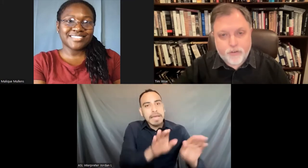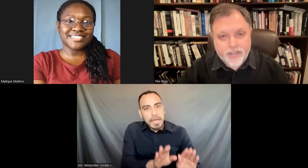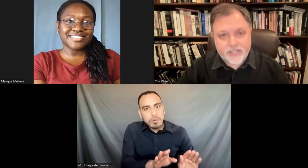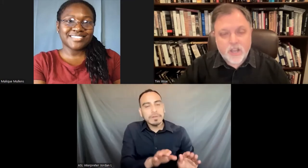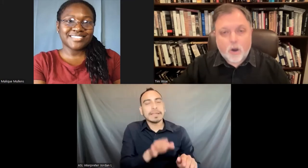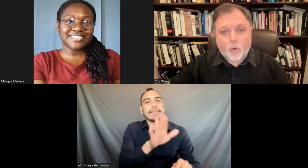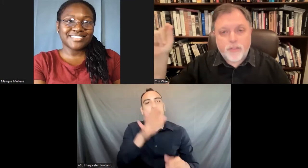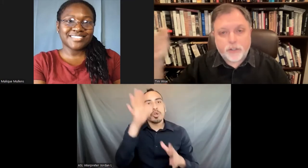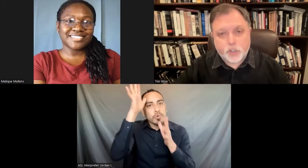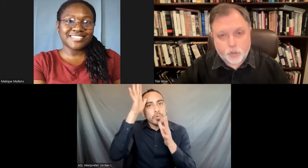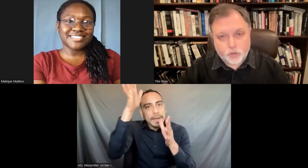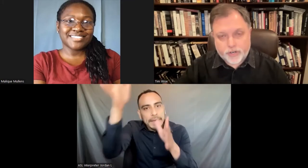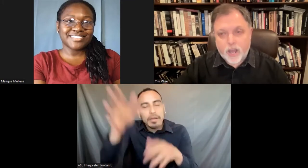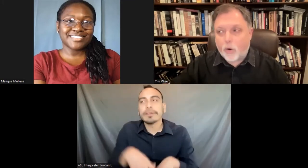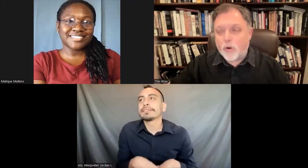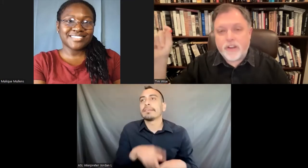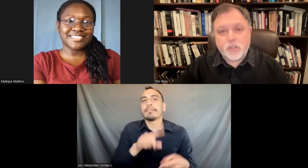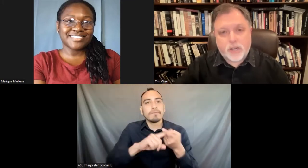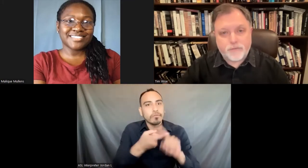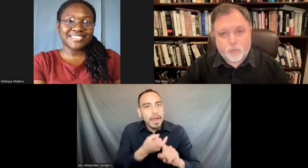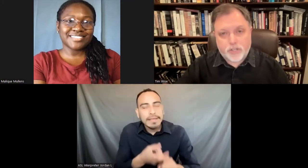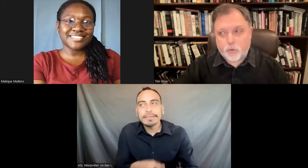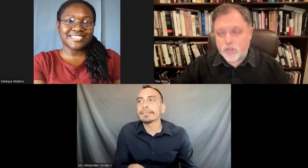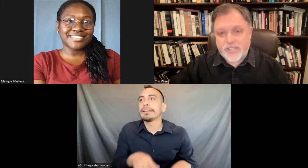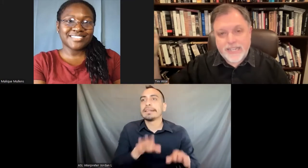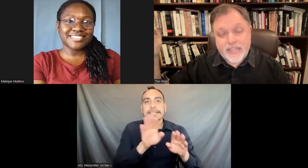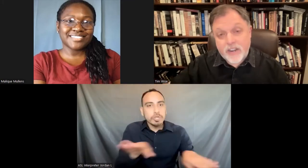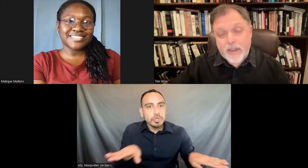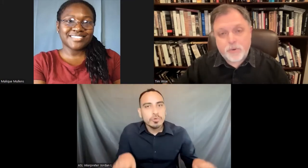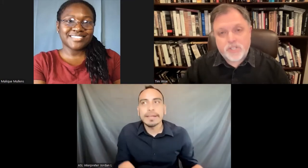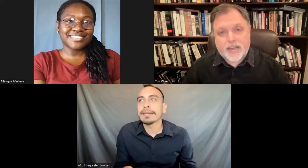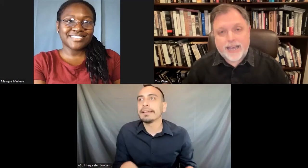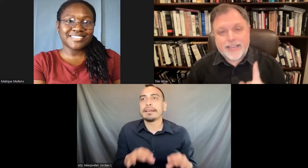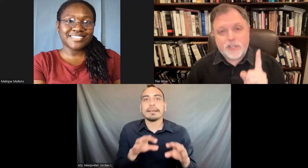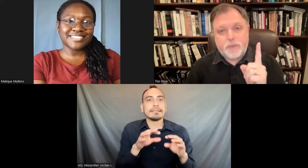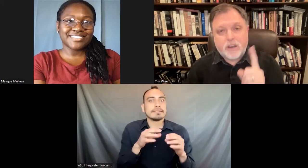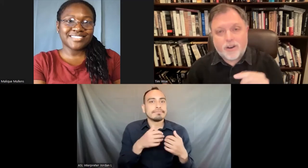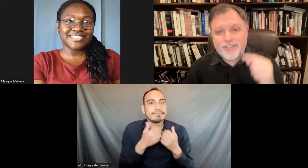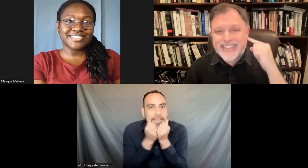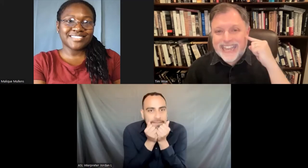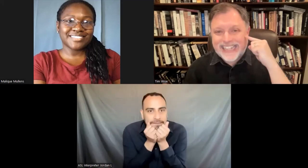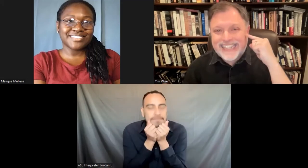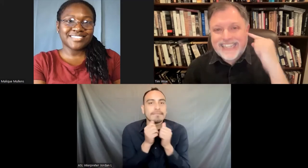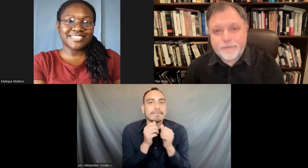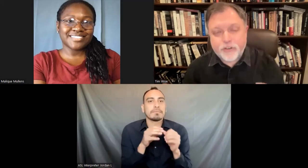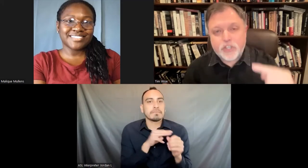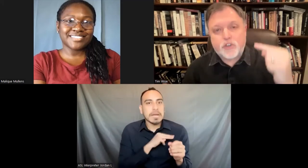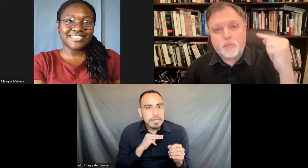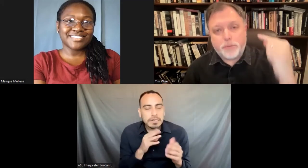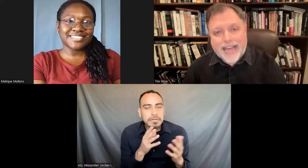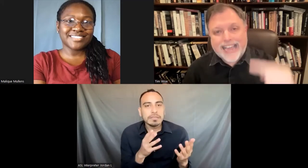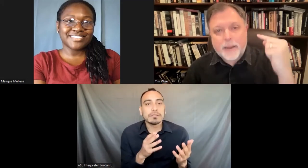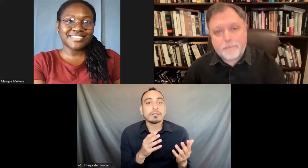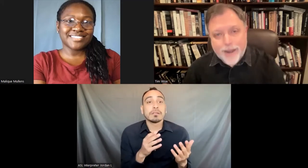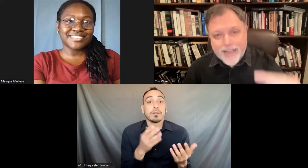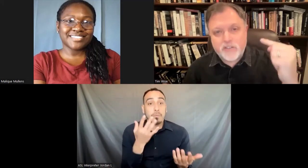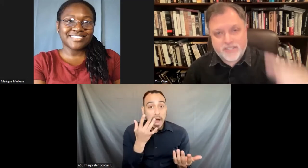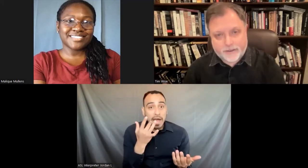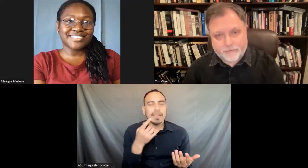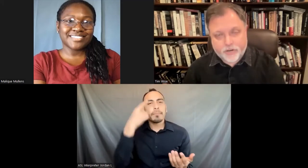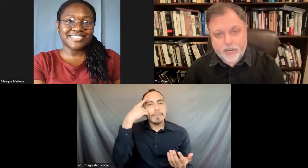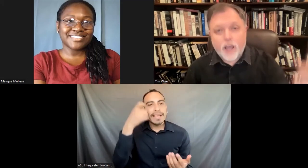their friends or their children or their loved ones or seen their neighbors die is because the indifference to Black and